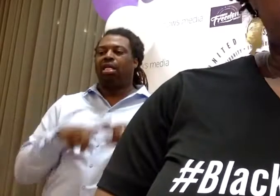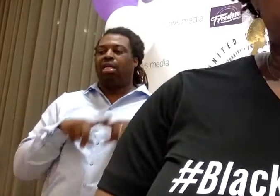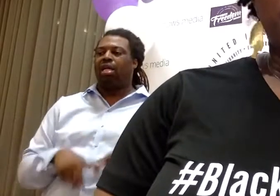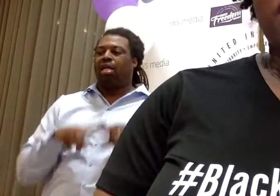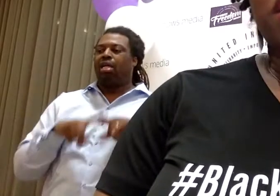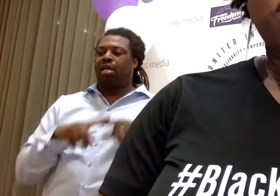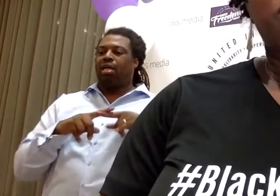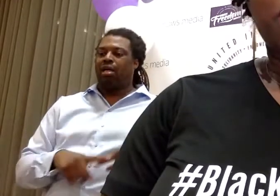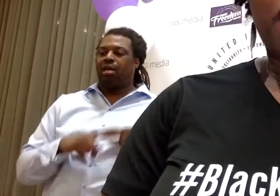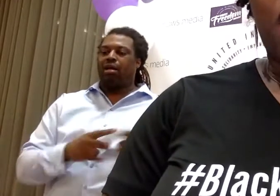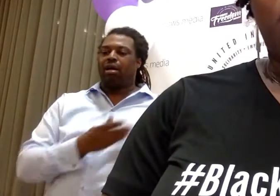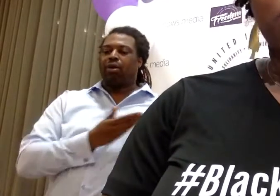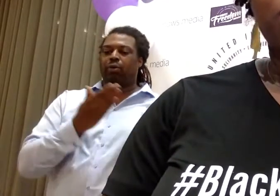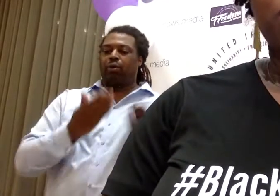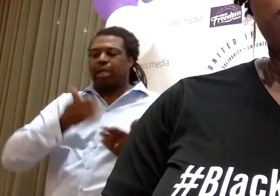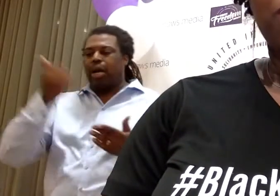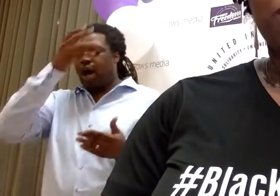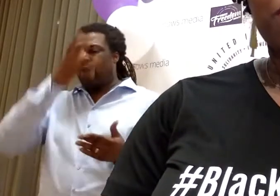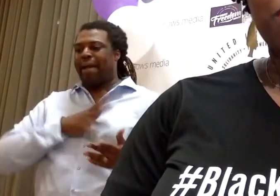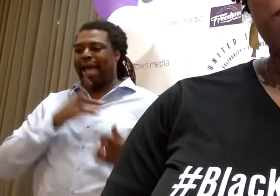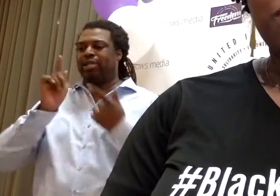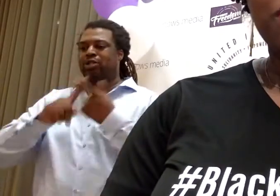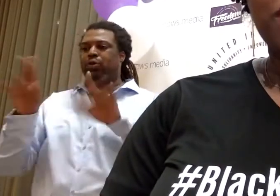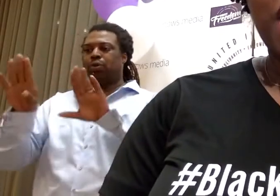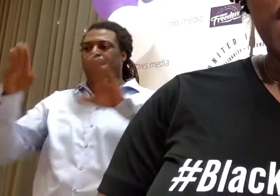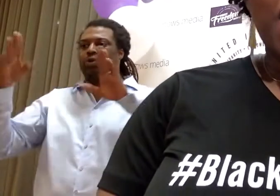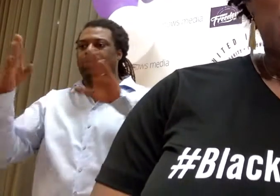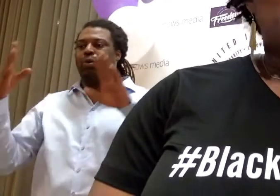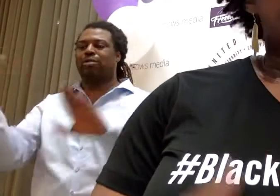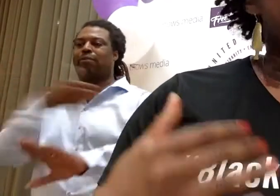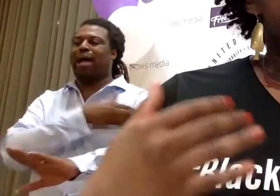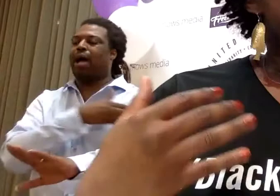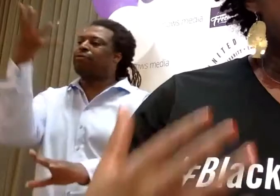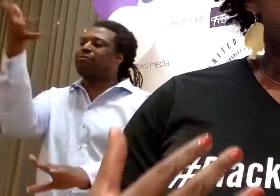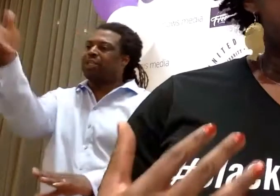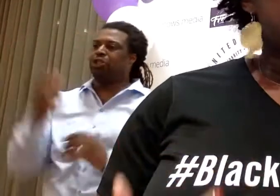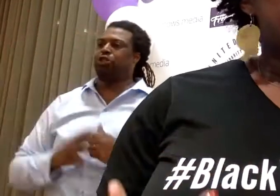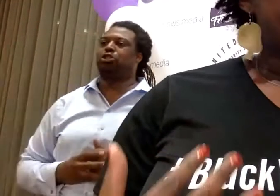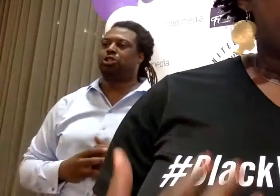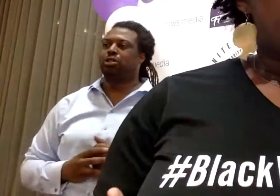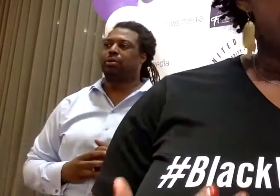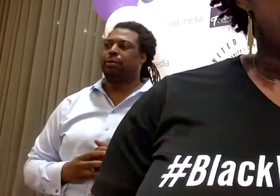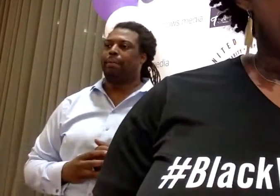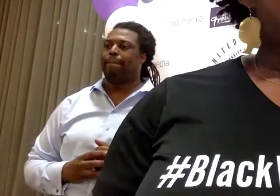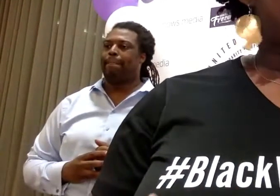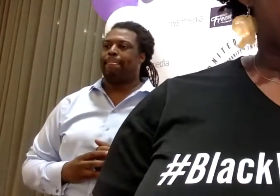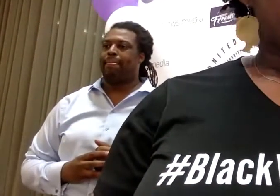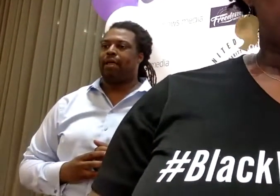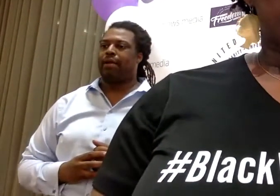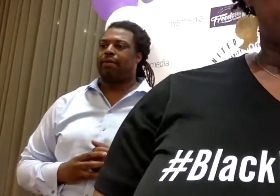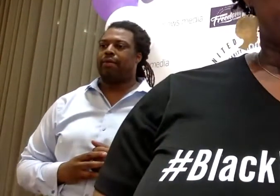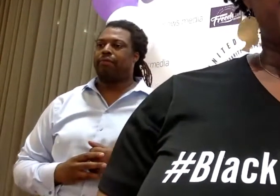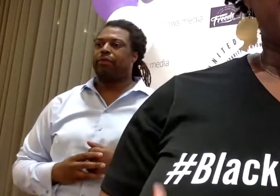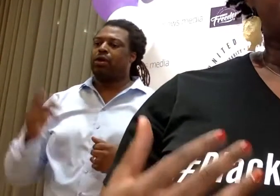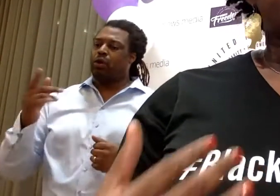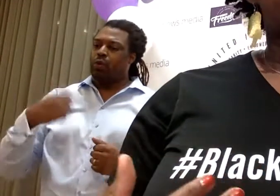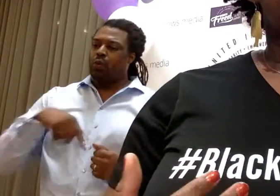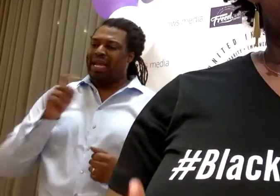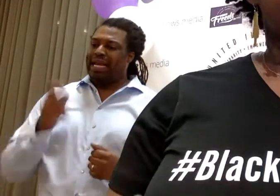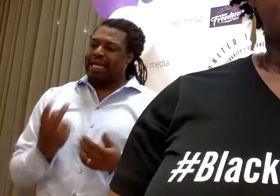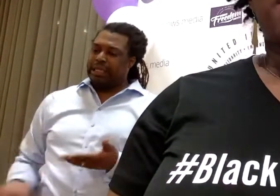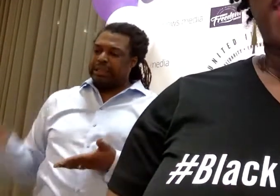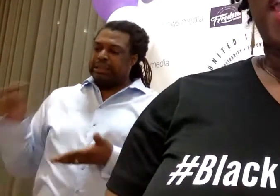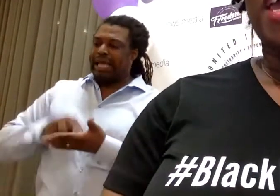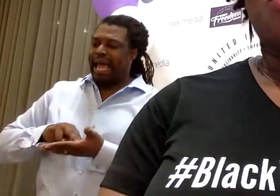carries another man to the doors of power. Oh my God. We need to unburden our backs, stand upright, take